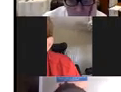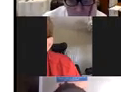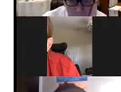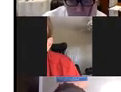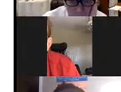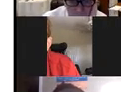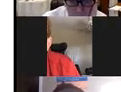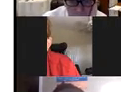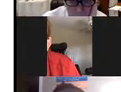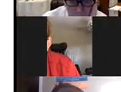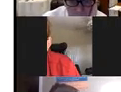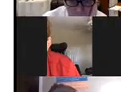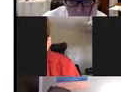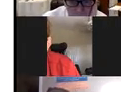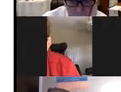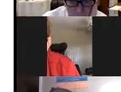stick. So